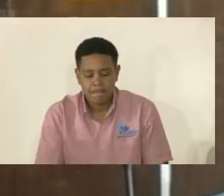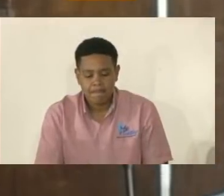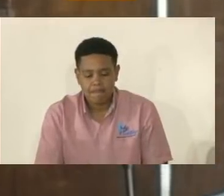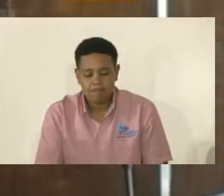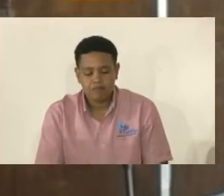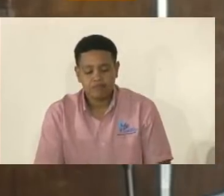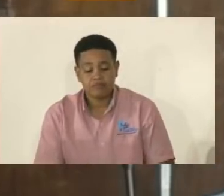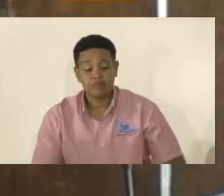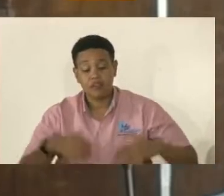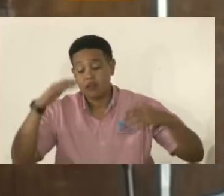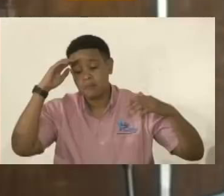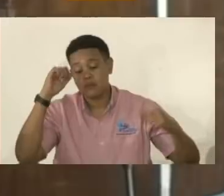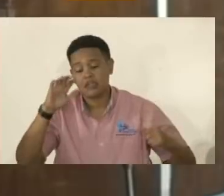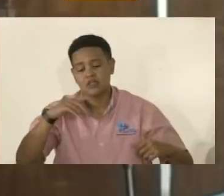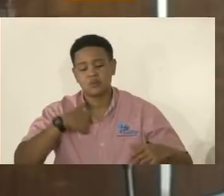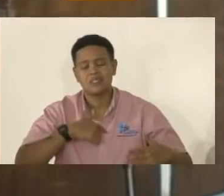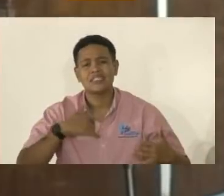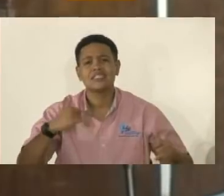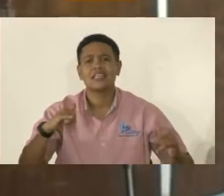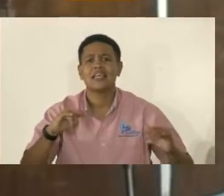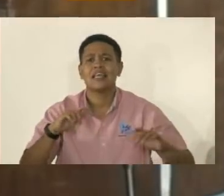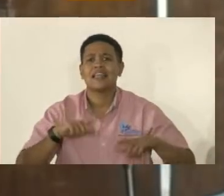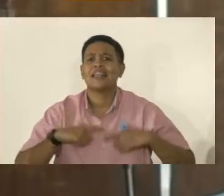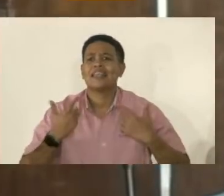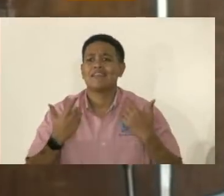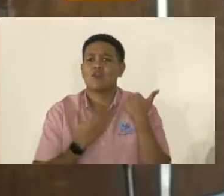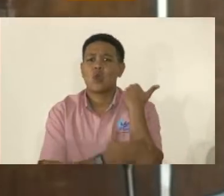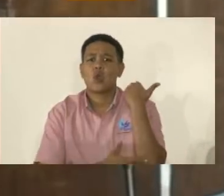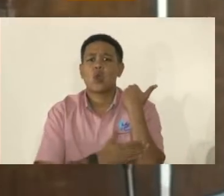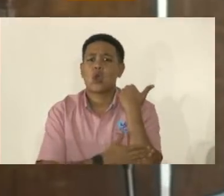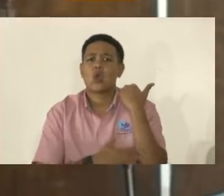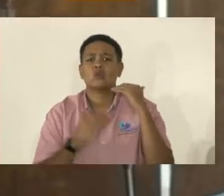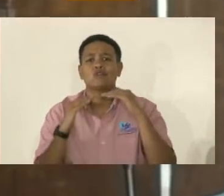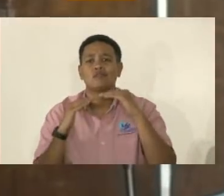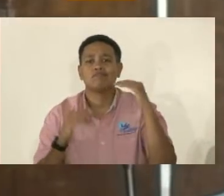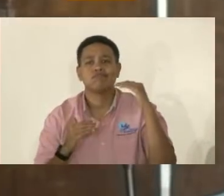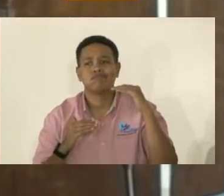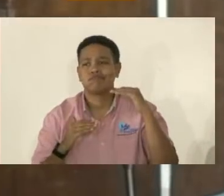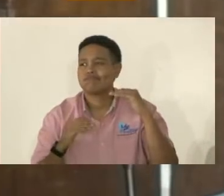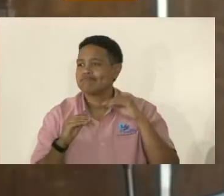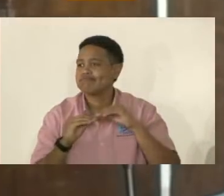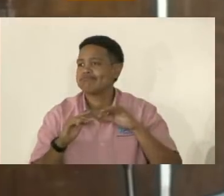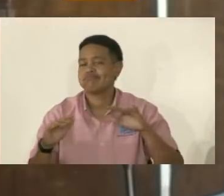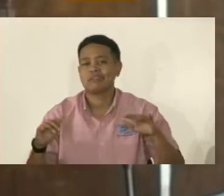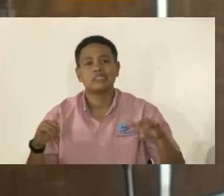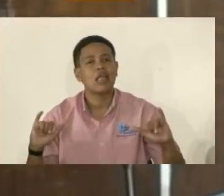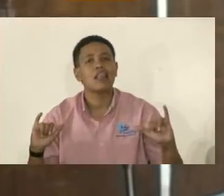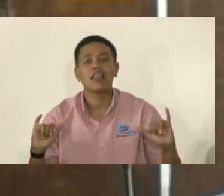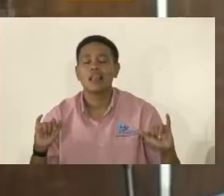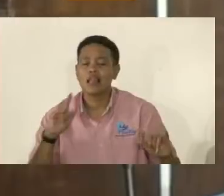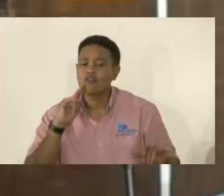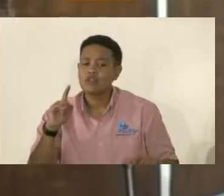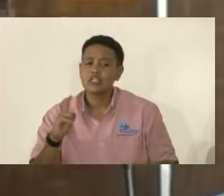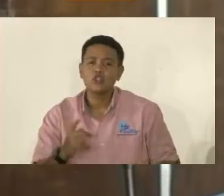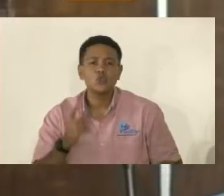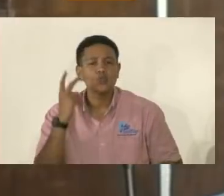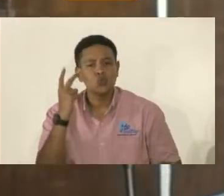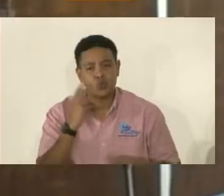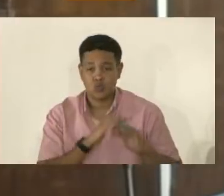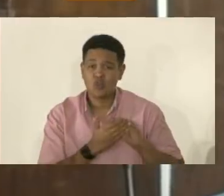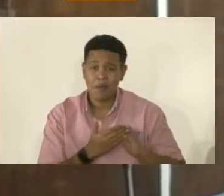Mr. President, we still live in a deeply divided country. There are two